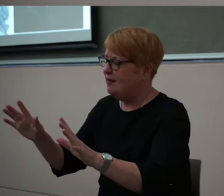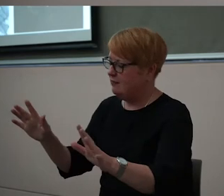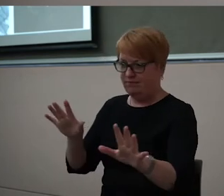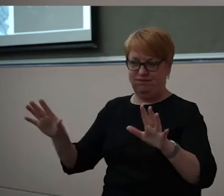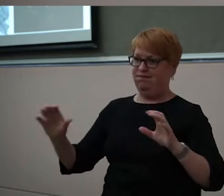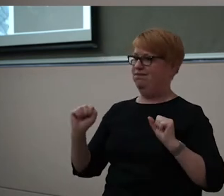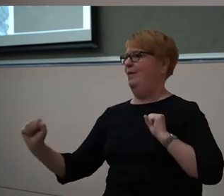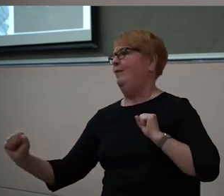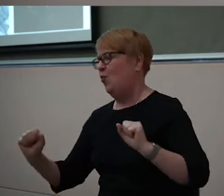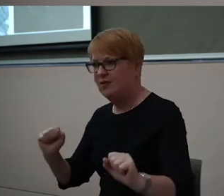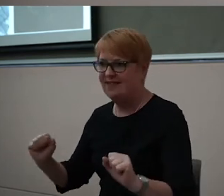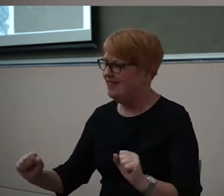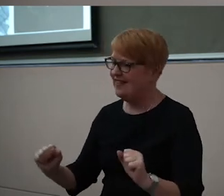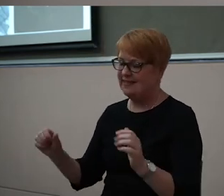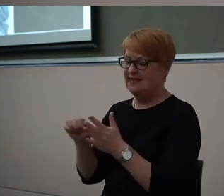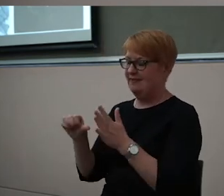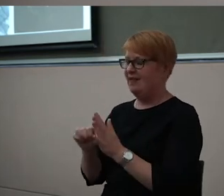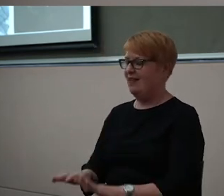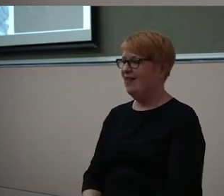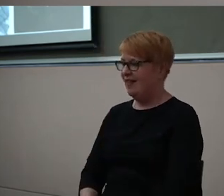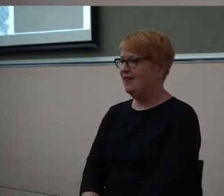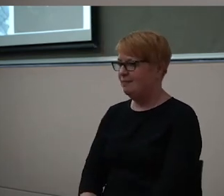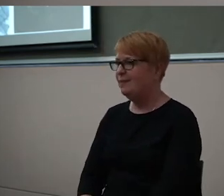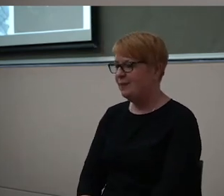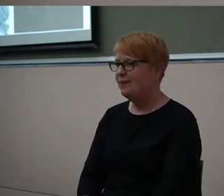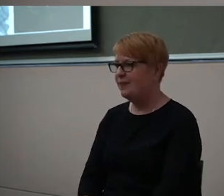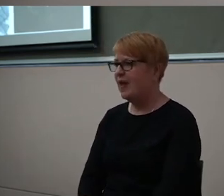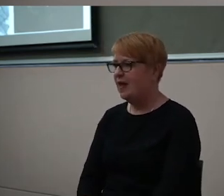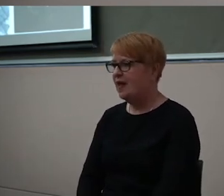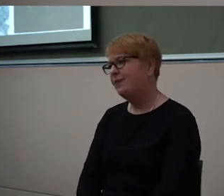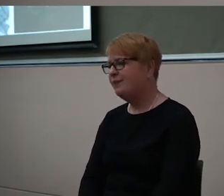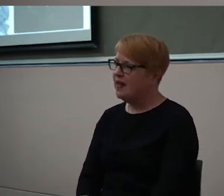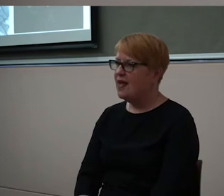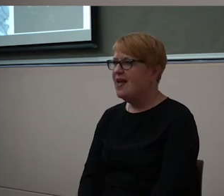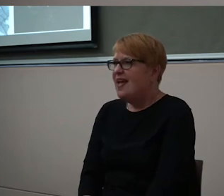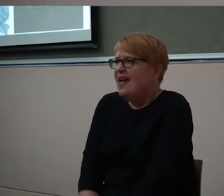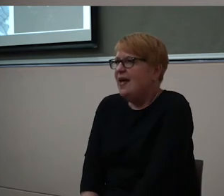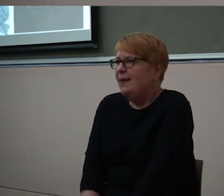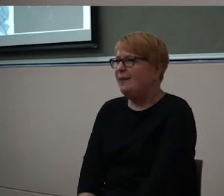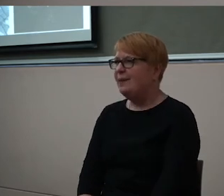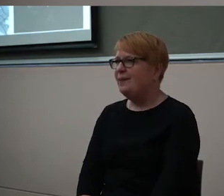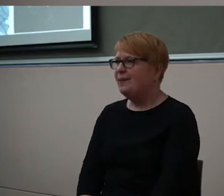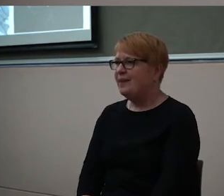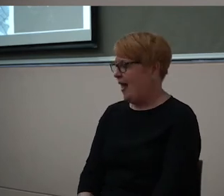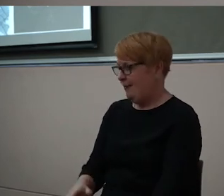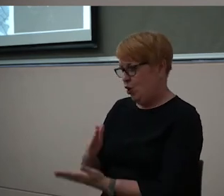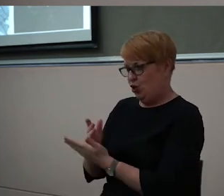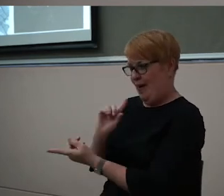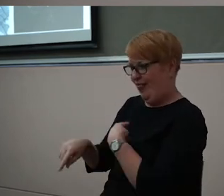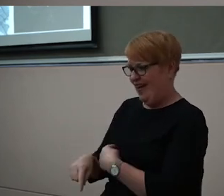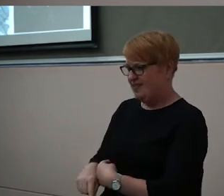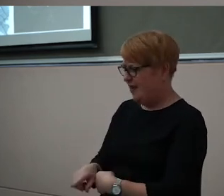I'm not sure, you know, and like Lisa, who's in the room as well, who is no longer working at Touchstones, but was working